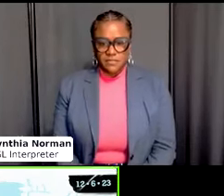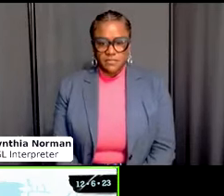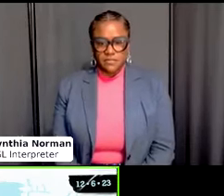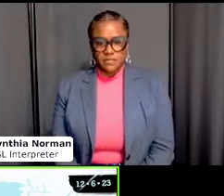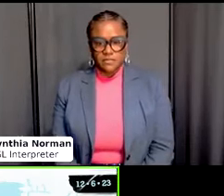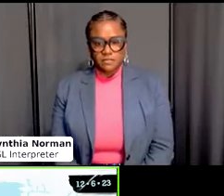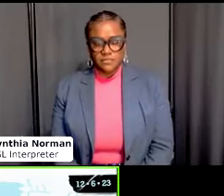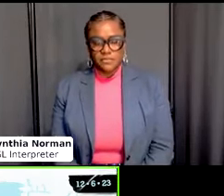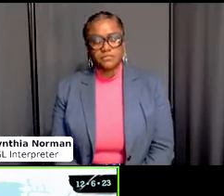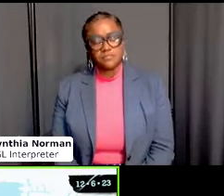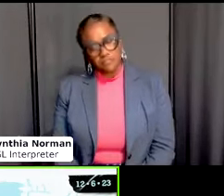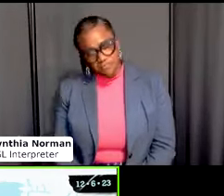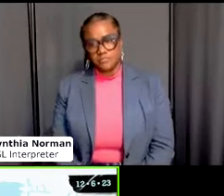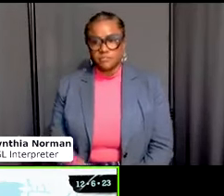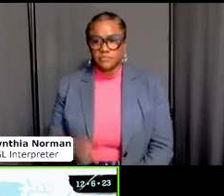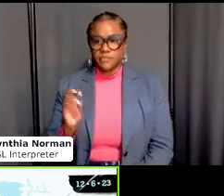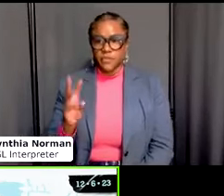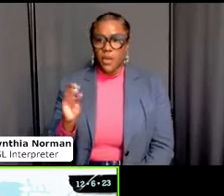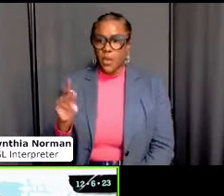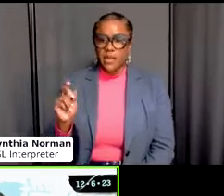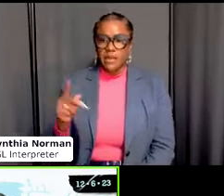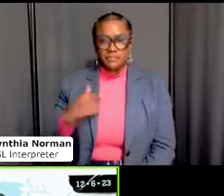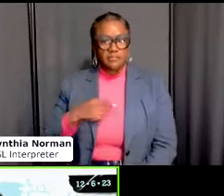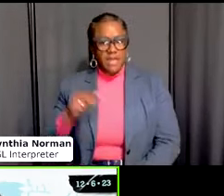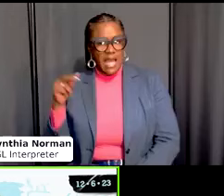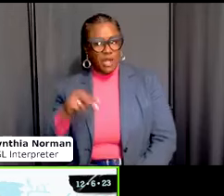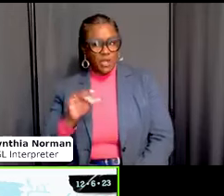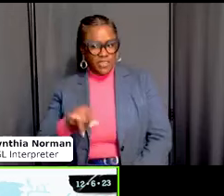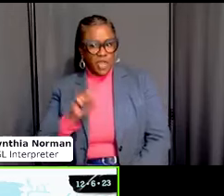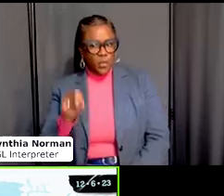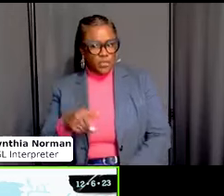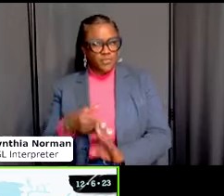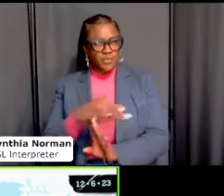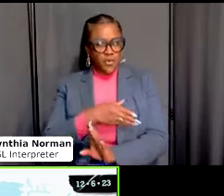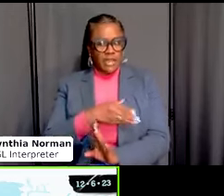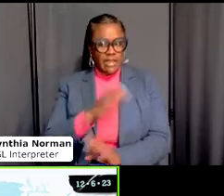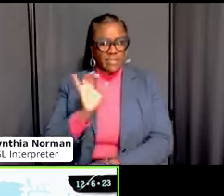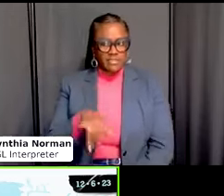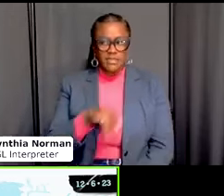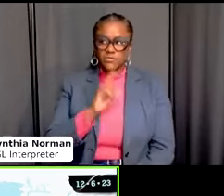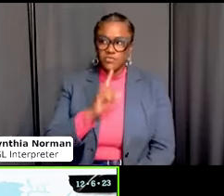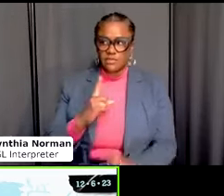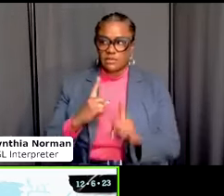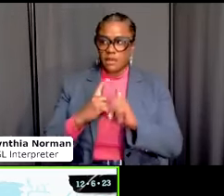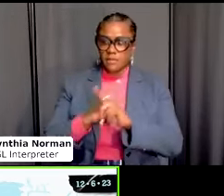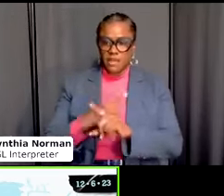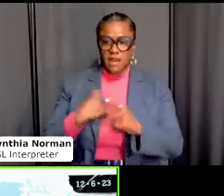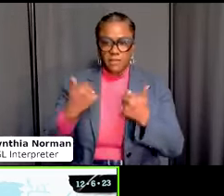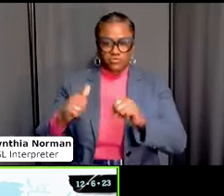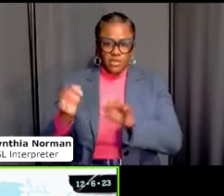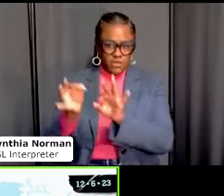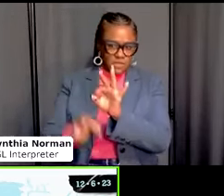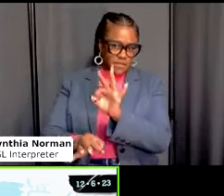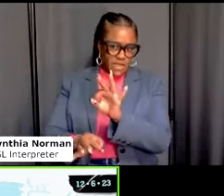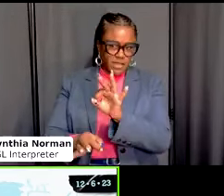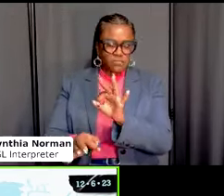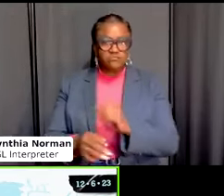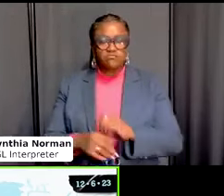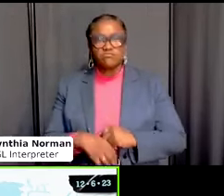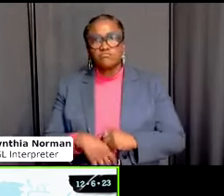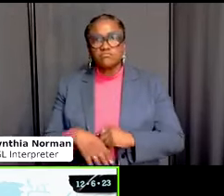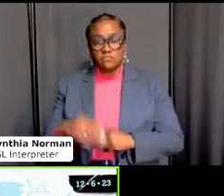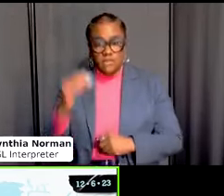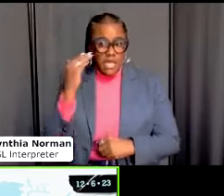Wow. Okay. So yeah, I did look at this question ahead of time, and it is kind of it's complicated. I'm gonna try to simplify it as much as possible. I